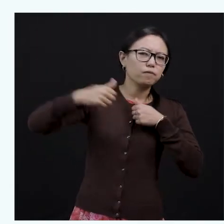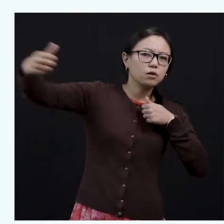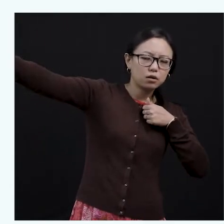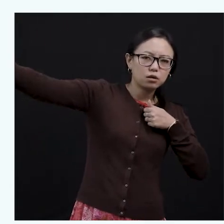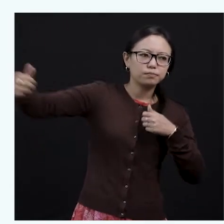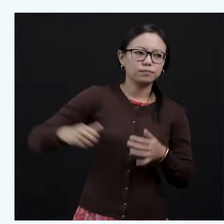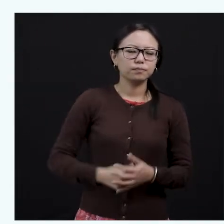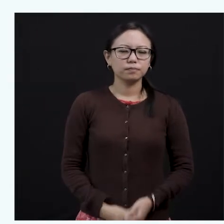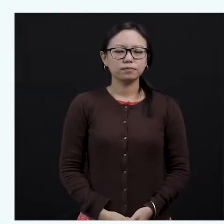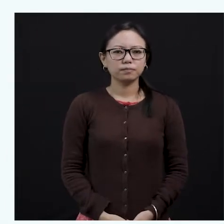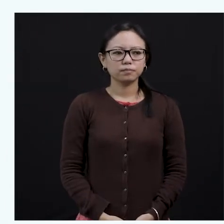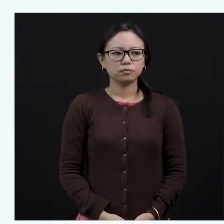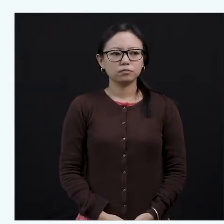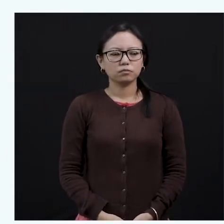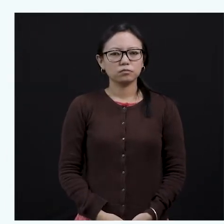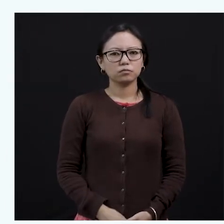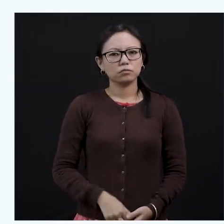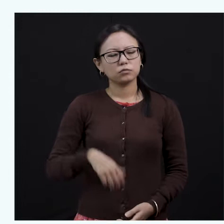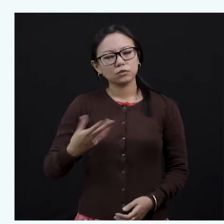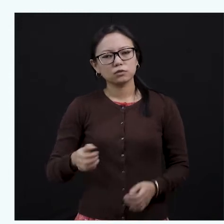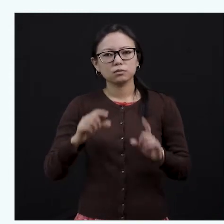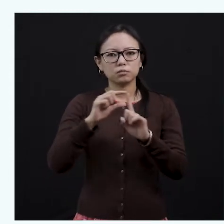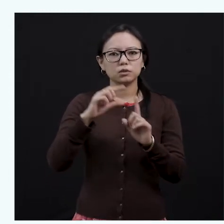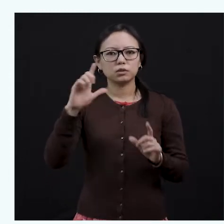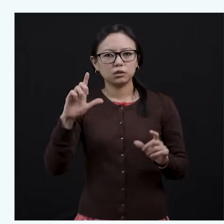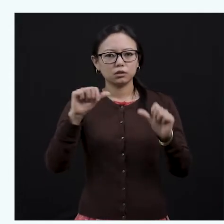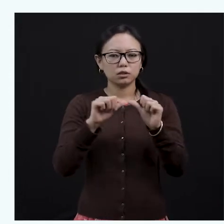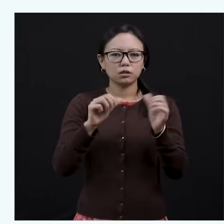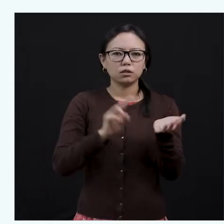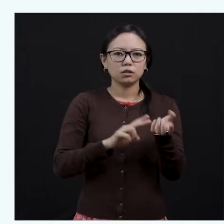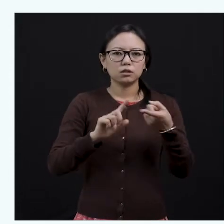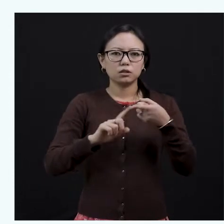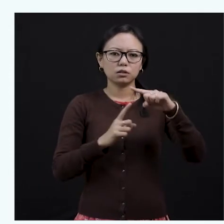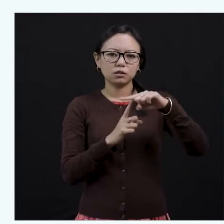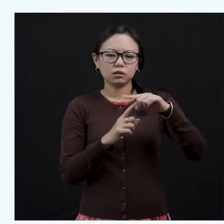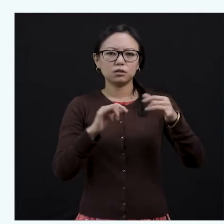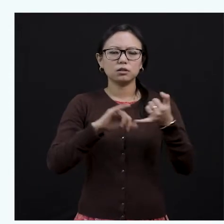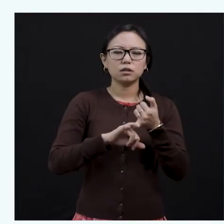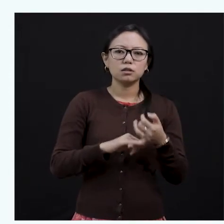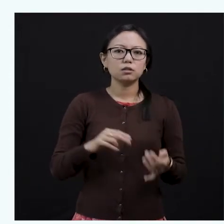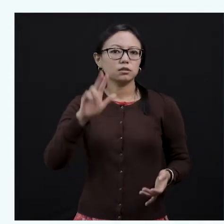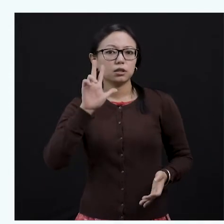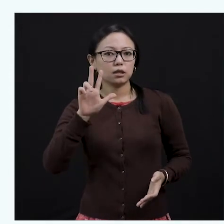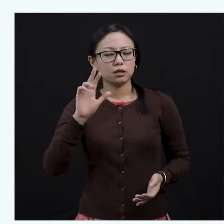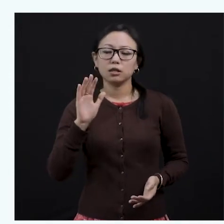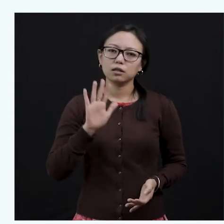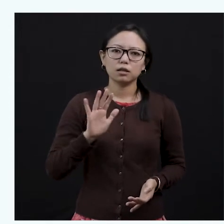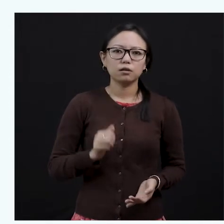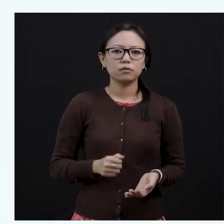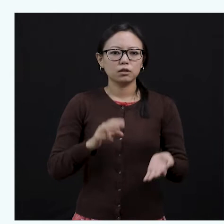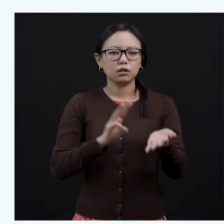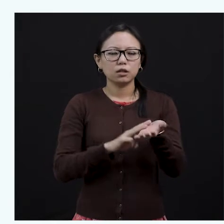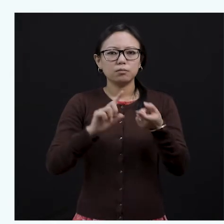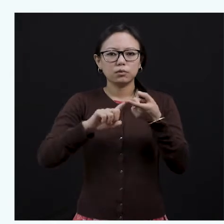now next one is the planets. So altogether we have 8 planets. They are